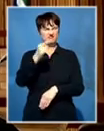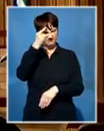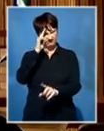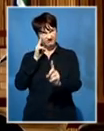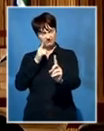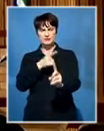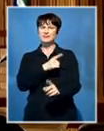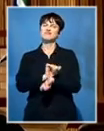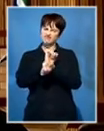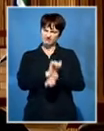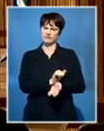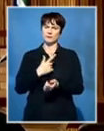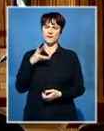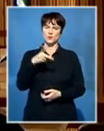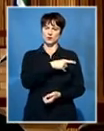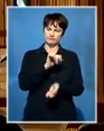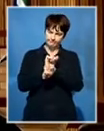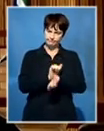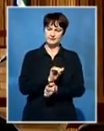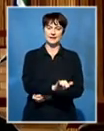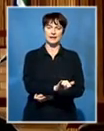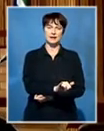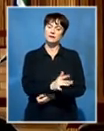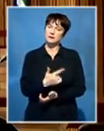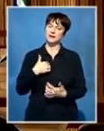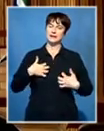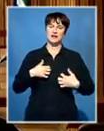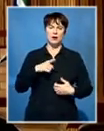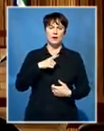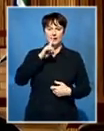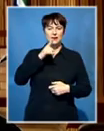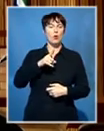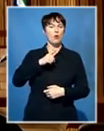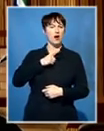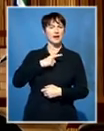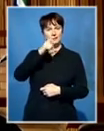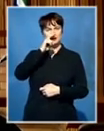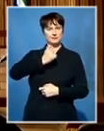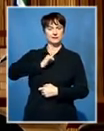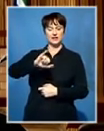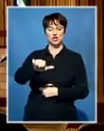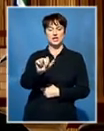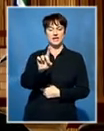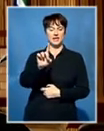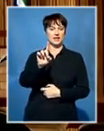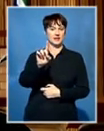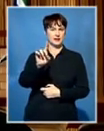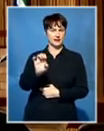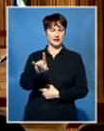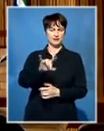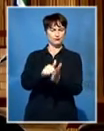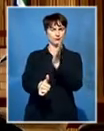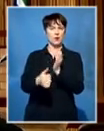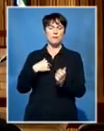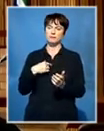direction, just keeping him there. That's what we want. And then, yeah, just the justice for Jayde thing. We really, really appreciate all the support from all the